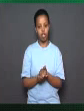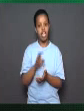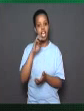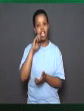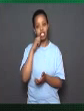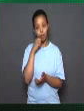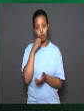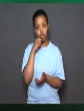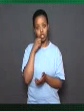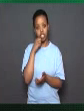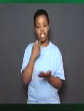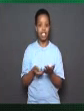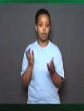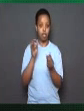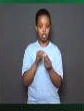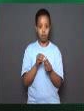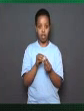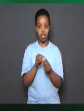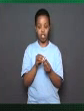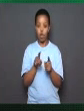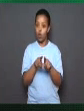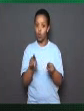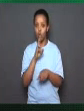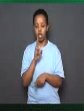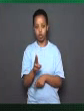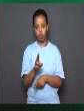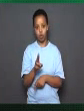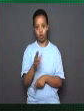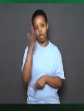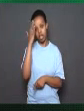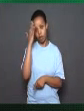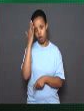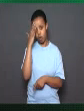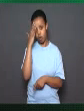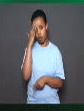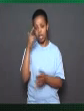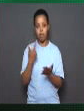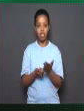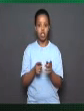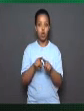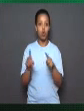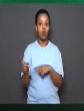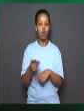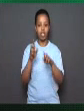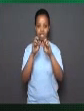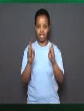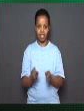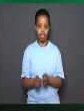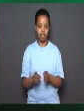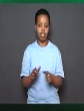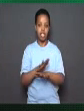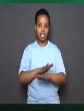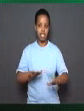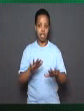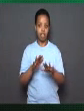Enzymes are also specific. Because of their uniquely shaped active